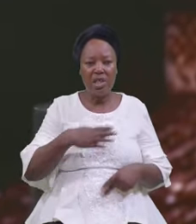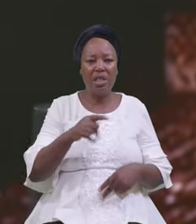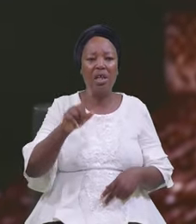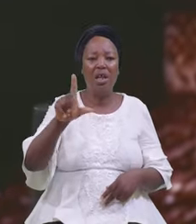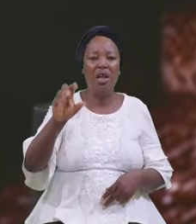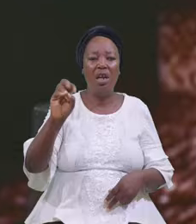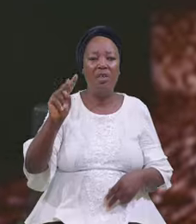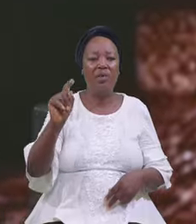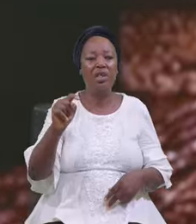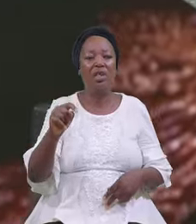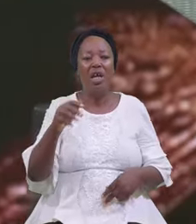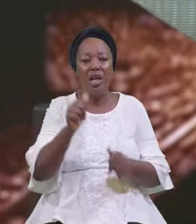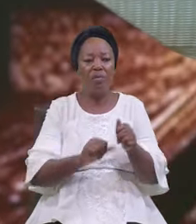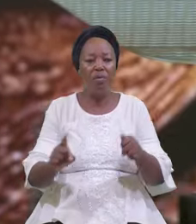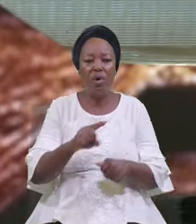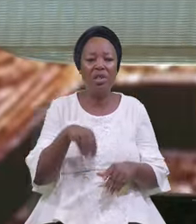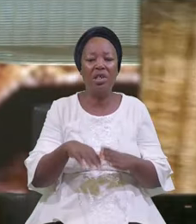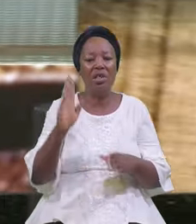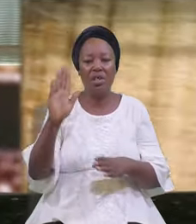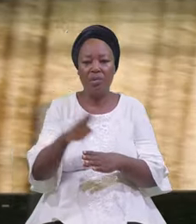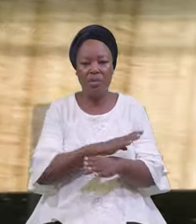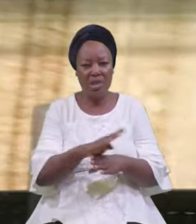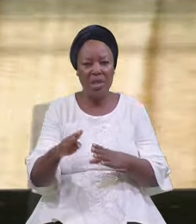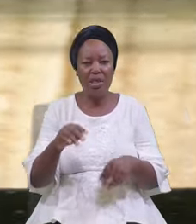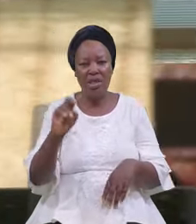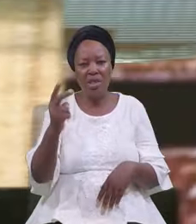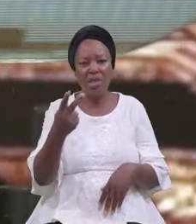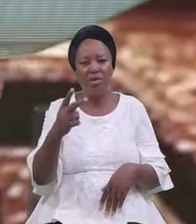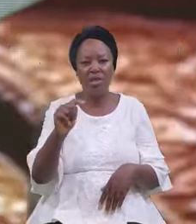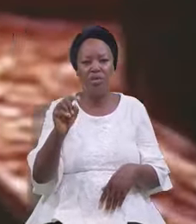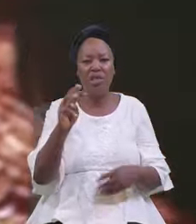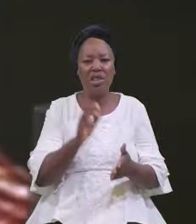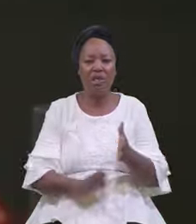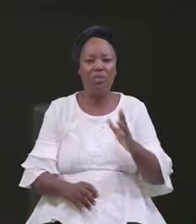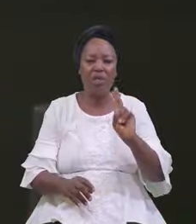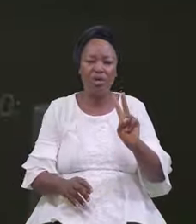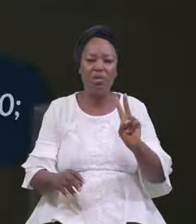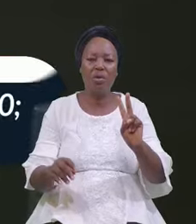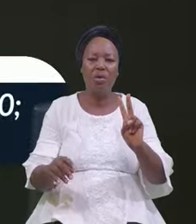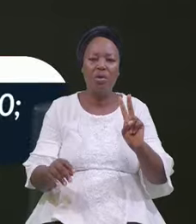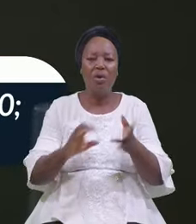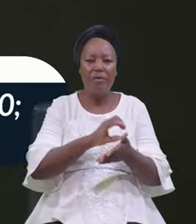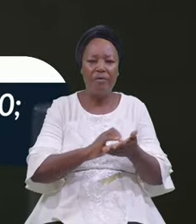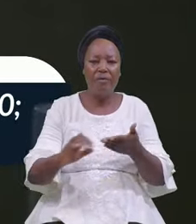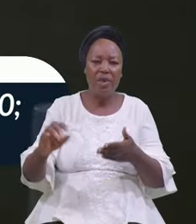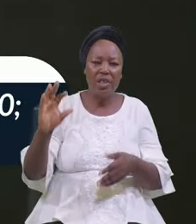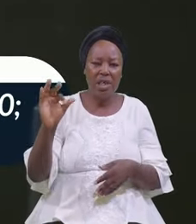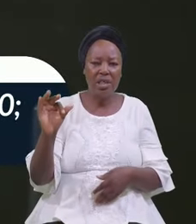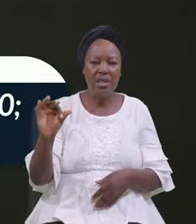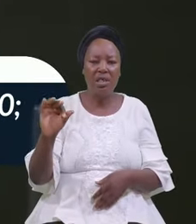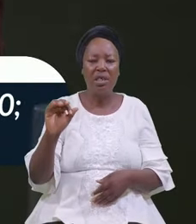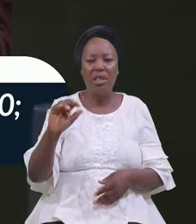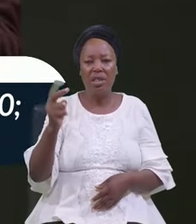his business. In 2 Timothy chapter 2, we're reading from verse 19. 2 Timothy chapter 2, verse